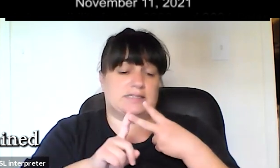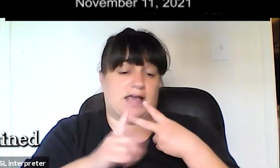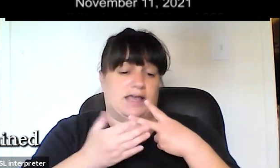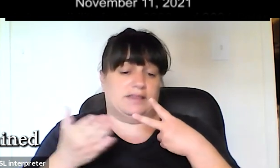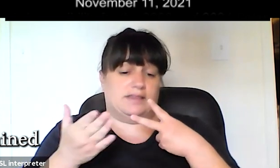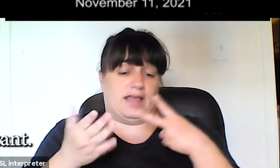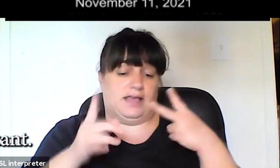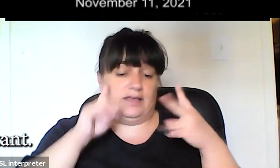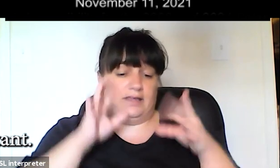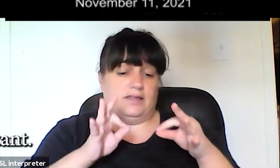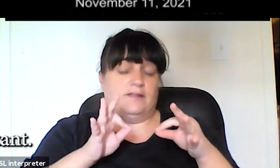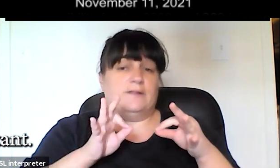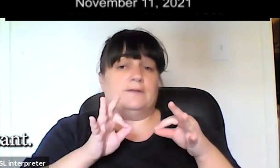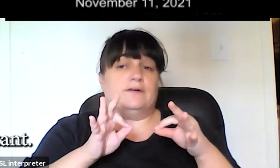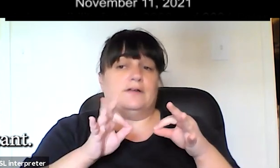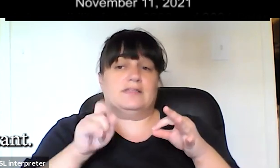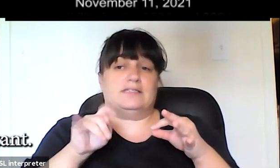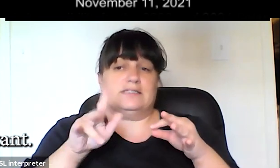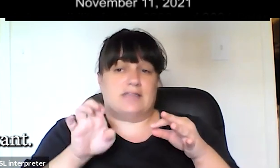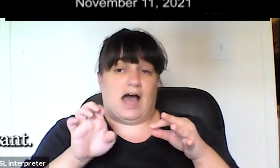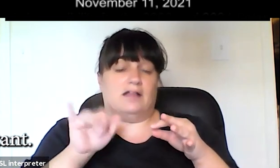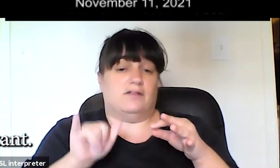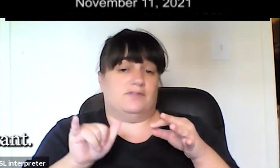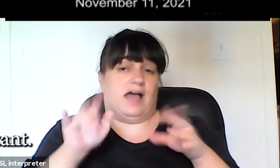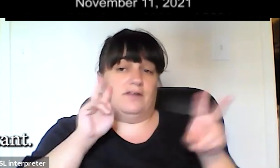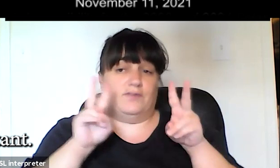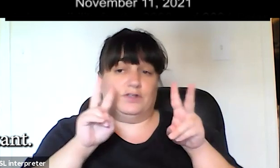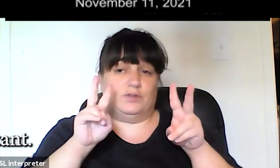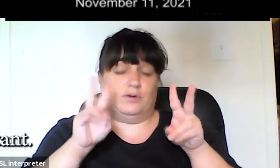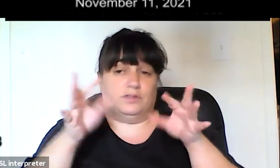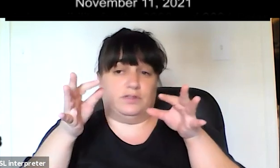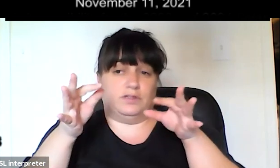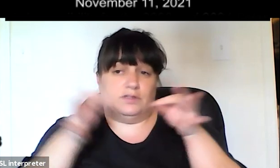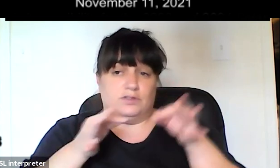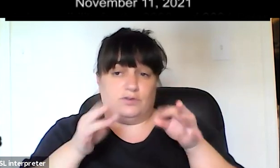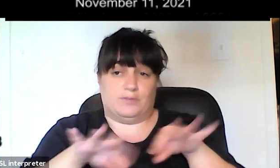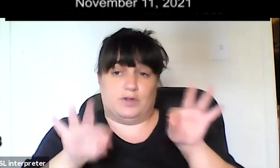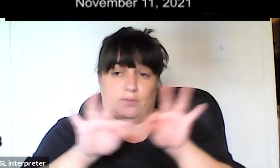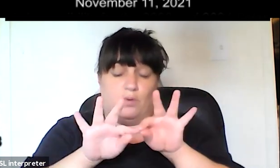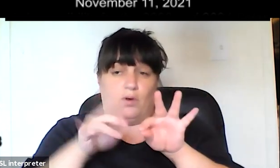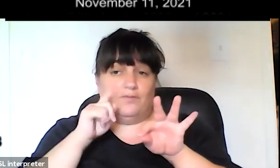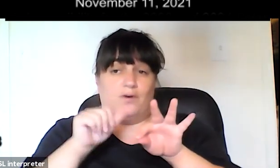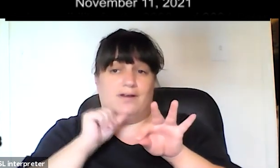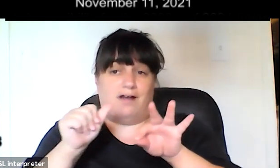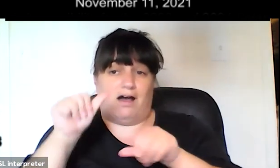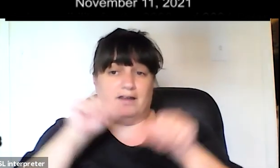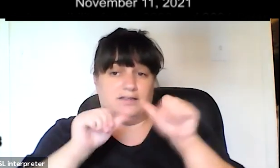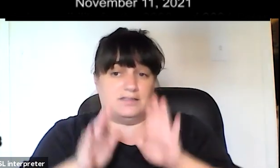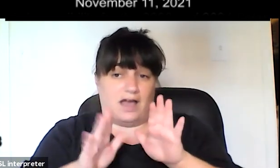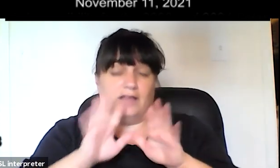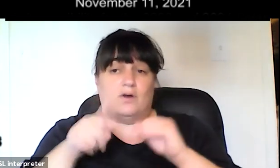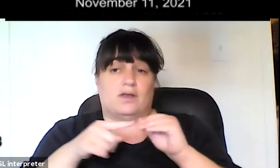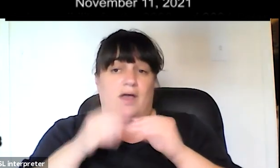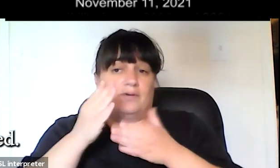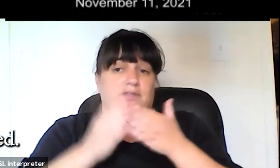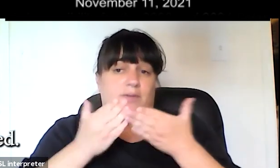that we really determined is that the style of that visual description is extremely important. So for a non-scientist, talking about some